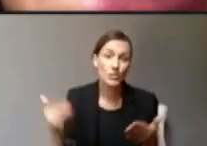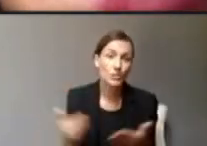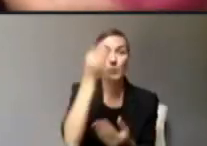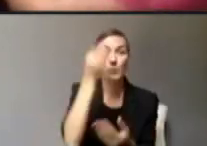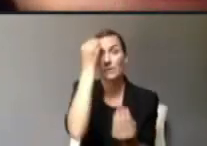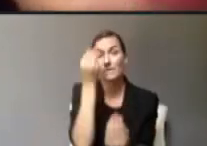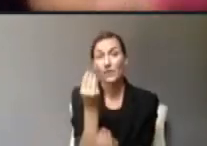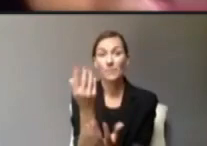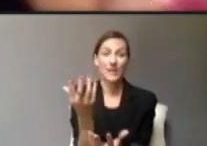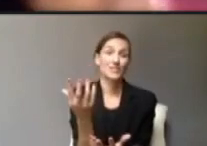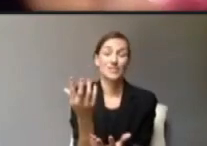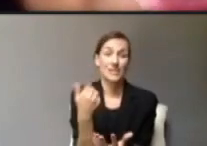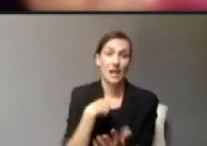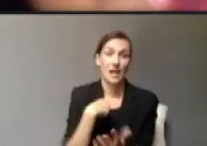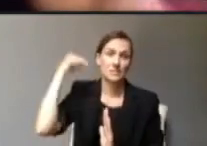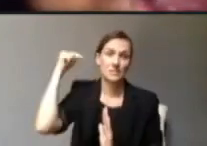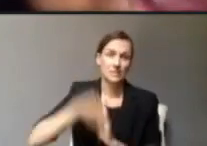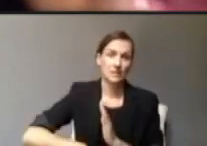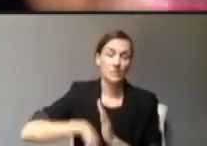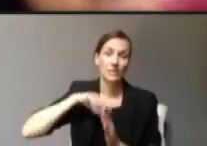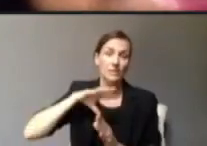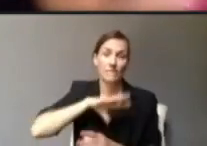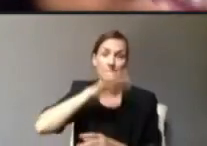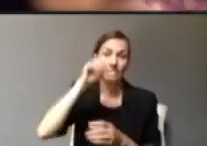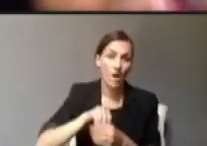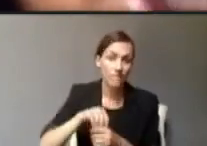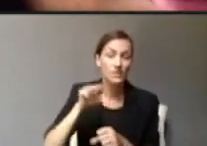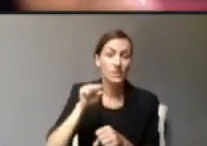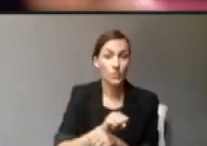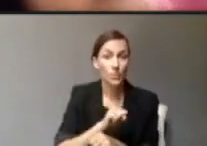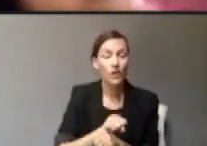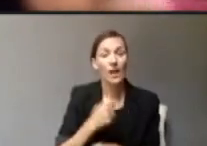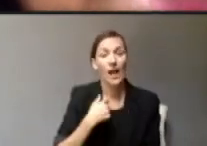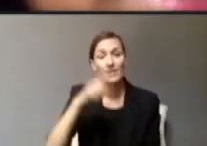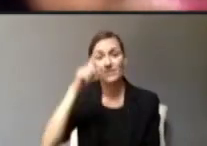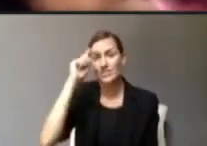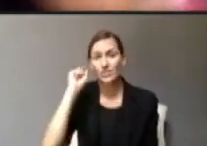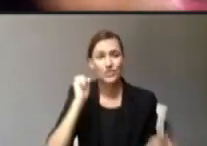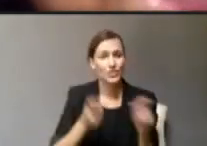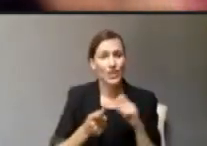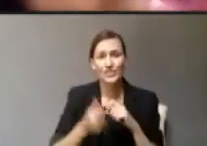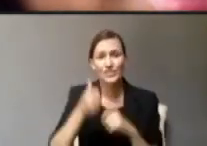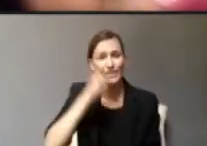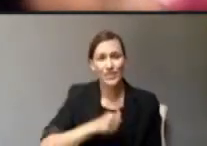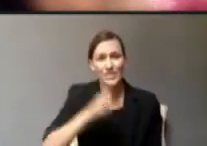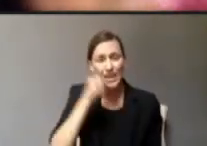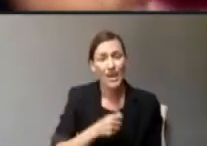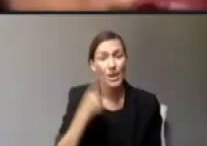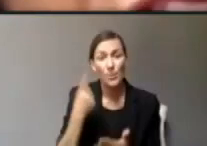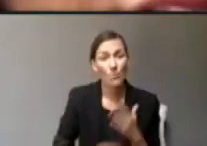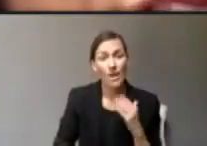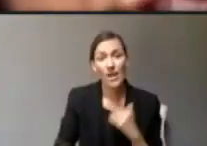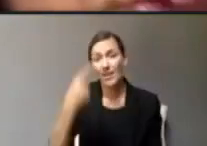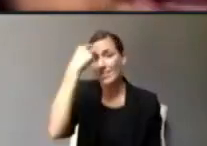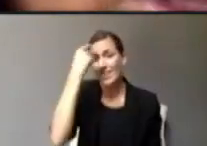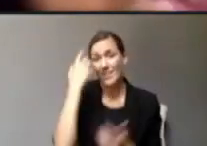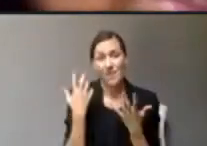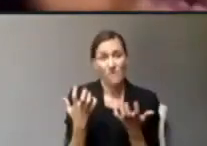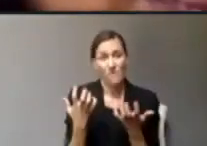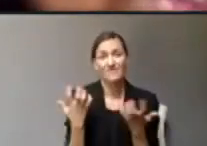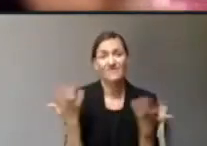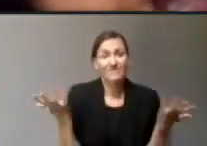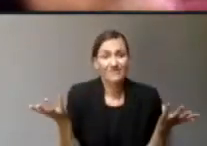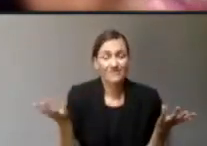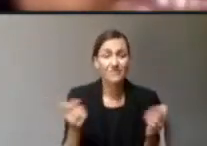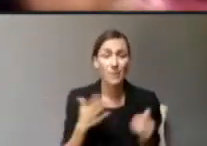as somebody who's so deeply involved with this work, I honestly, sometimes I change my mind on a daily basis about what I think I want my child to do.